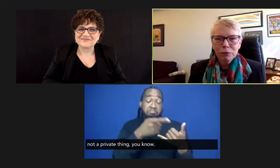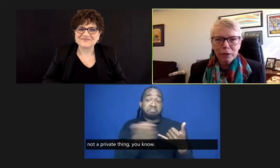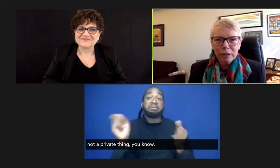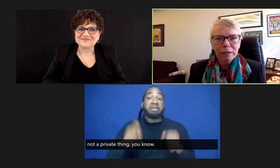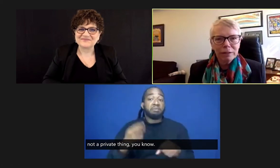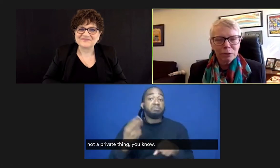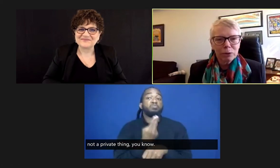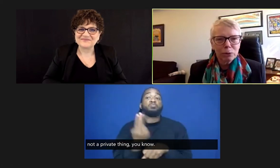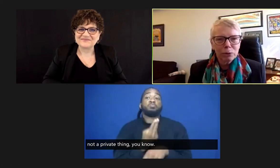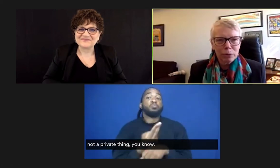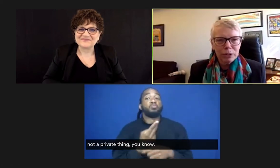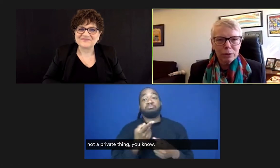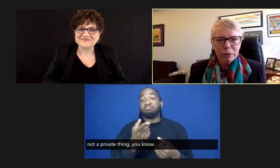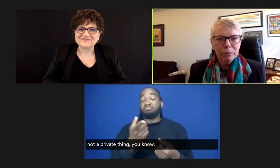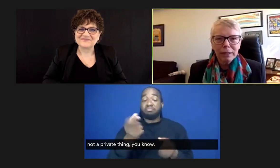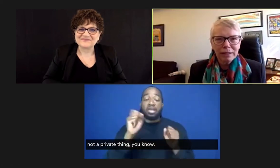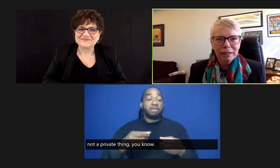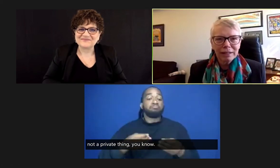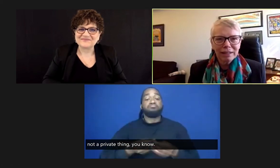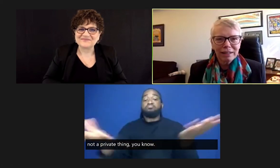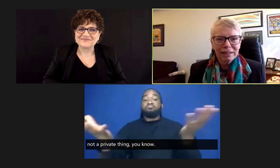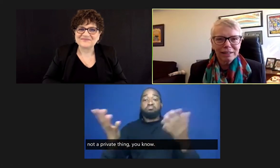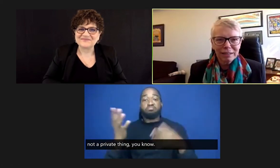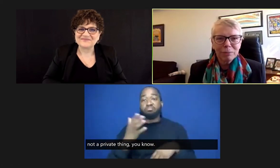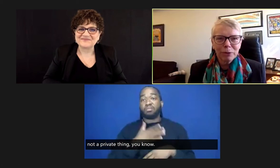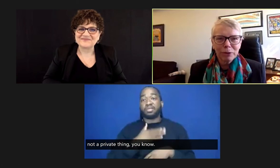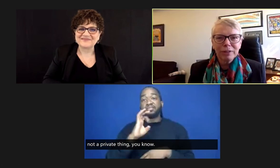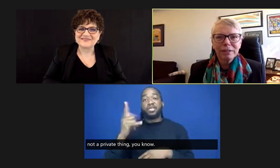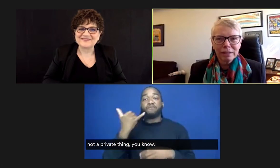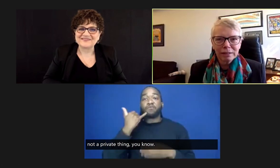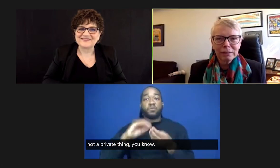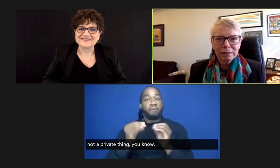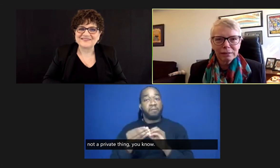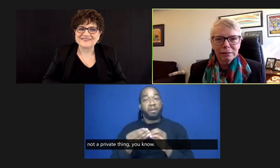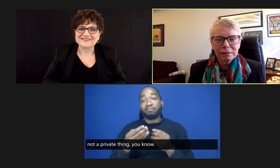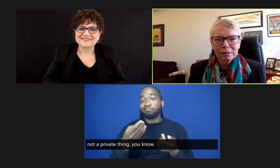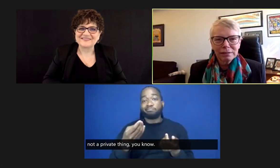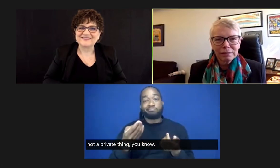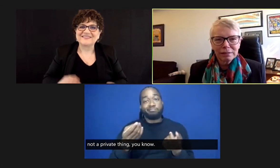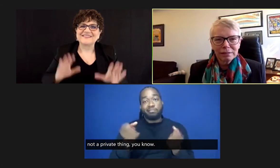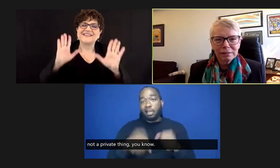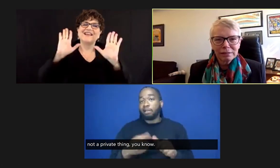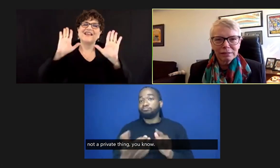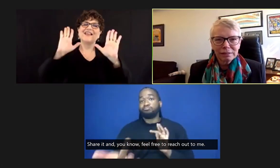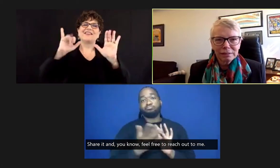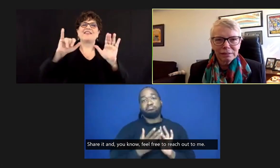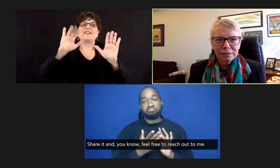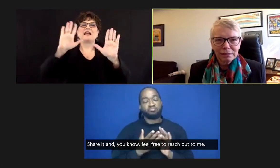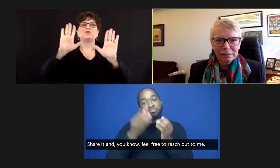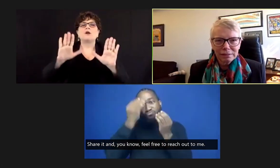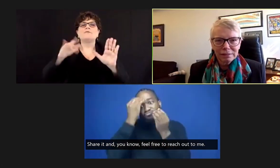feel free to reach out to me. It's important.